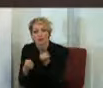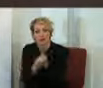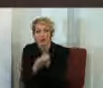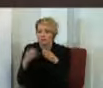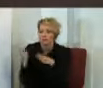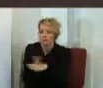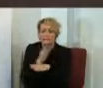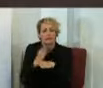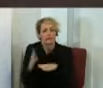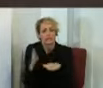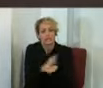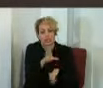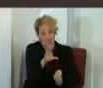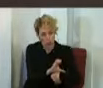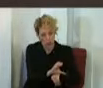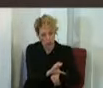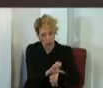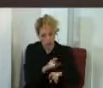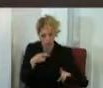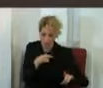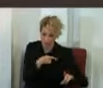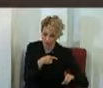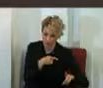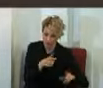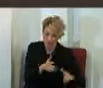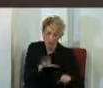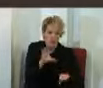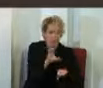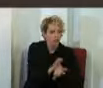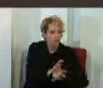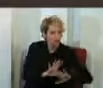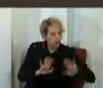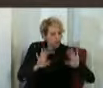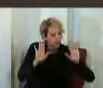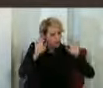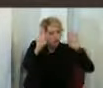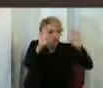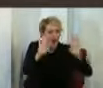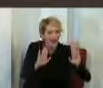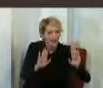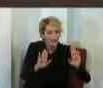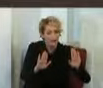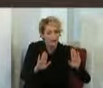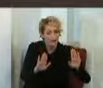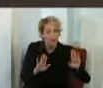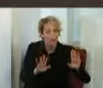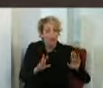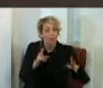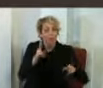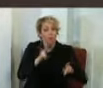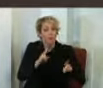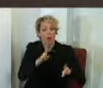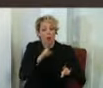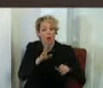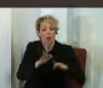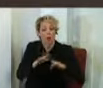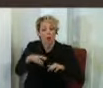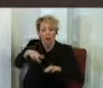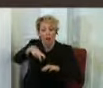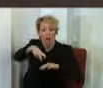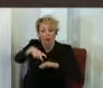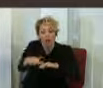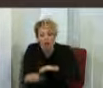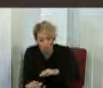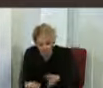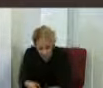busy. And as a church, we do a great job at pulling people out of the water. You know, we do a great